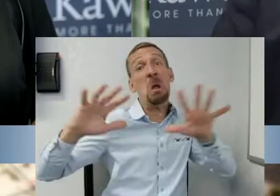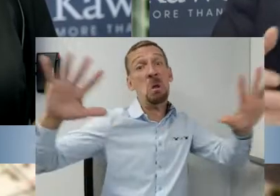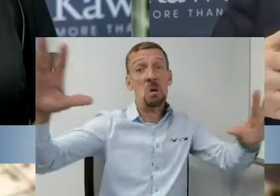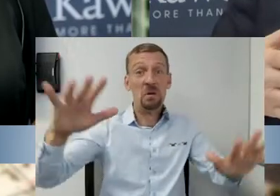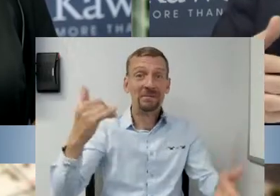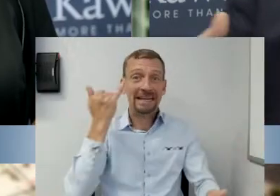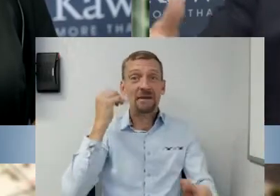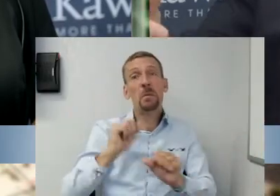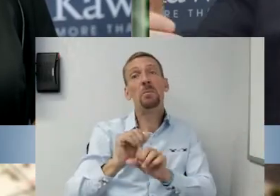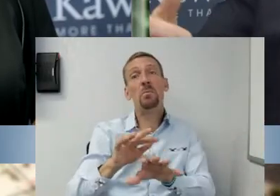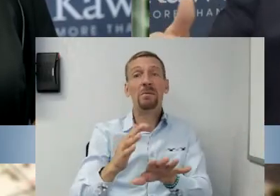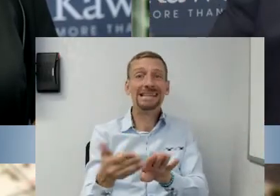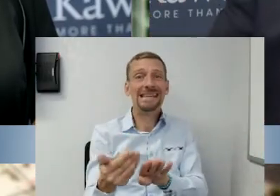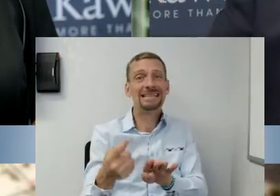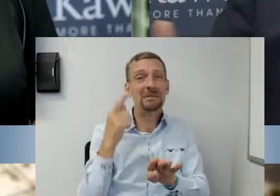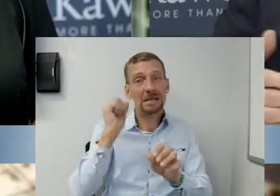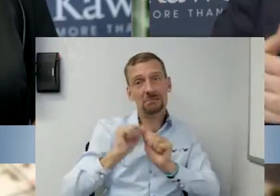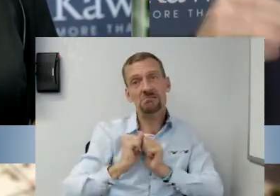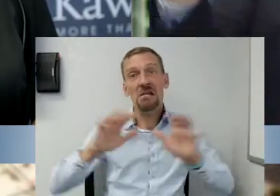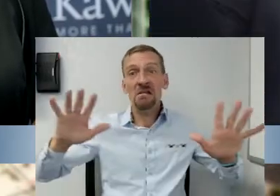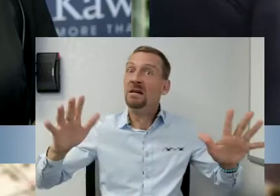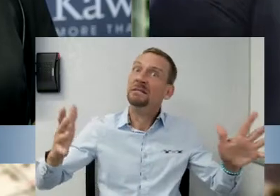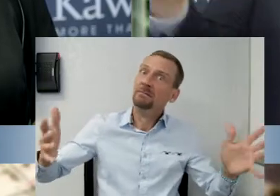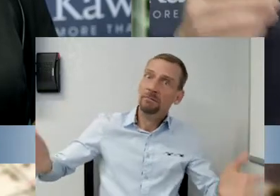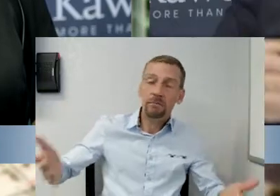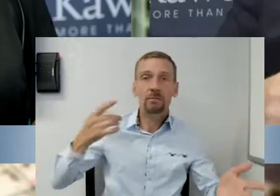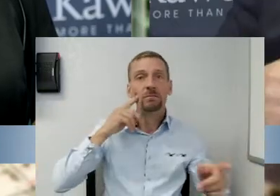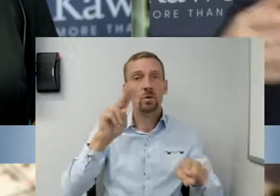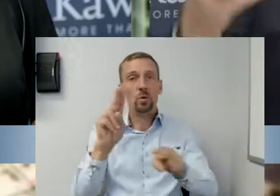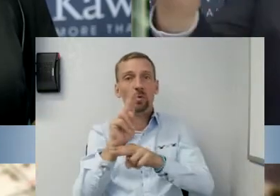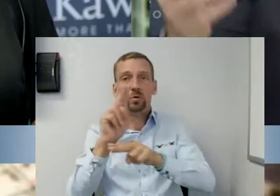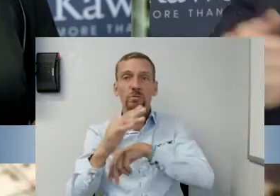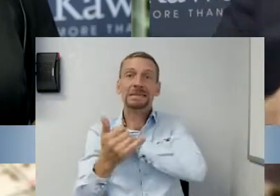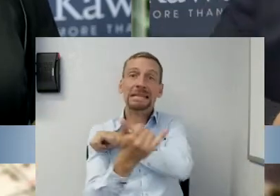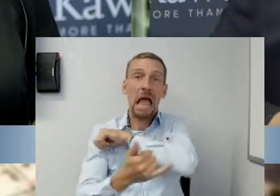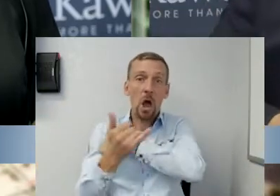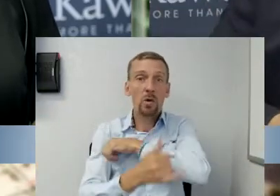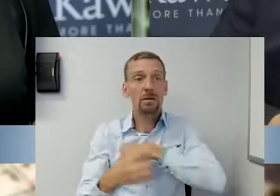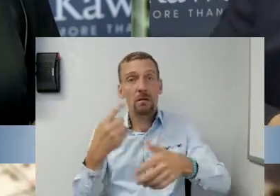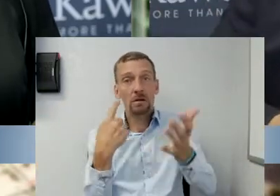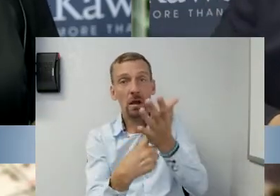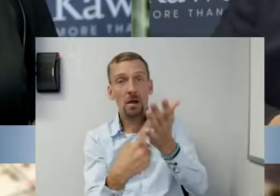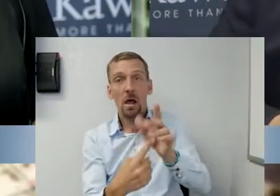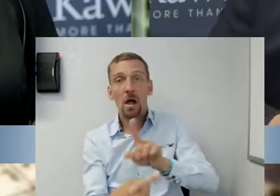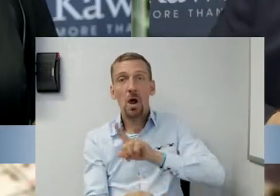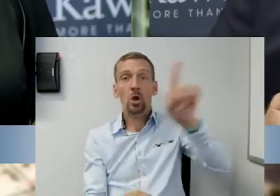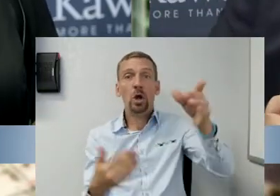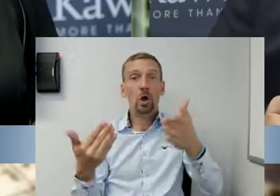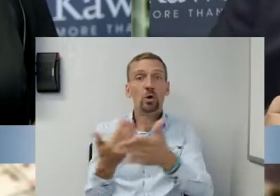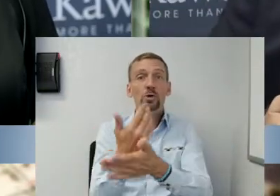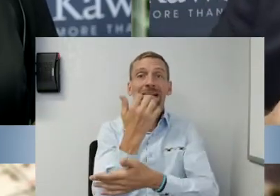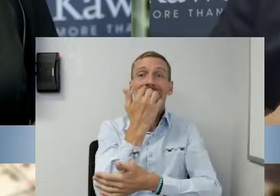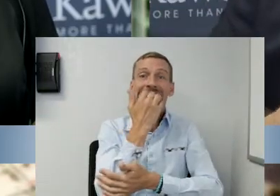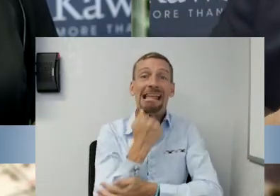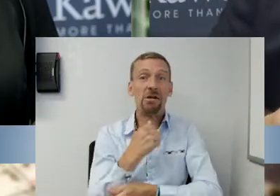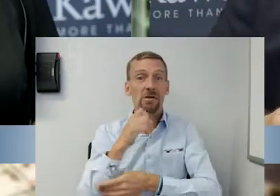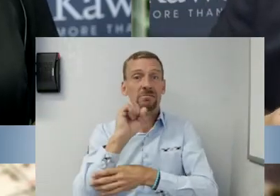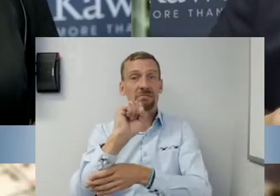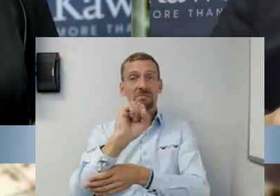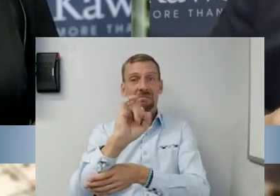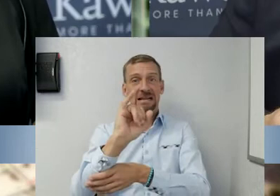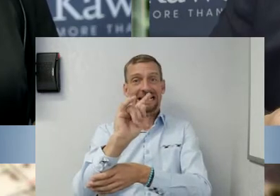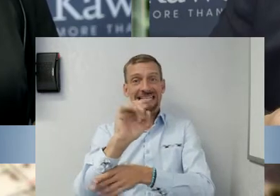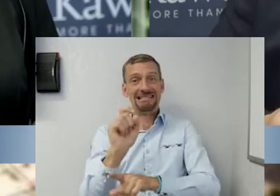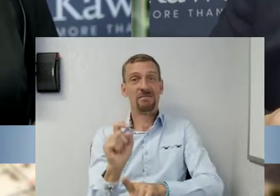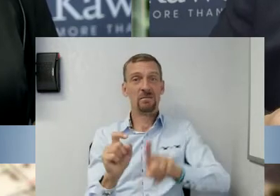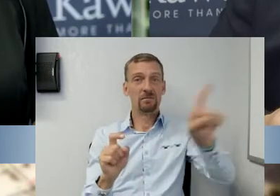and being able to coordinate well with the county, being able to use that alternative care site if necessary. The biggest challenge we have